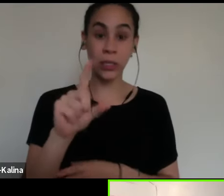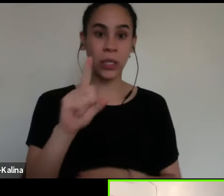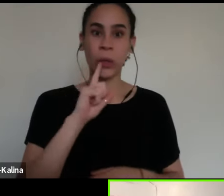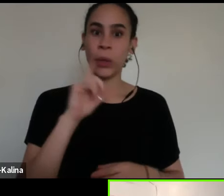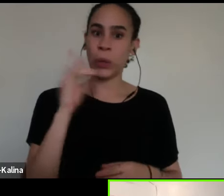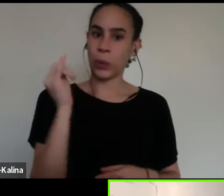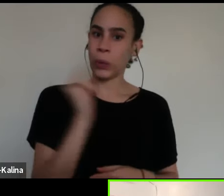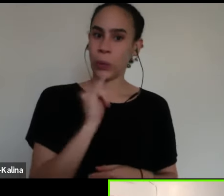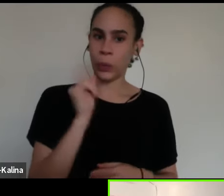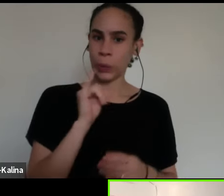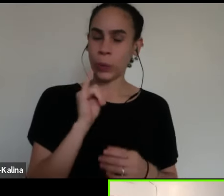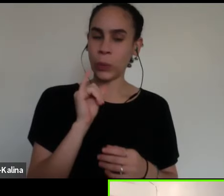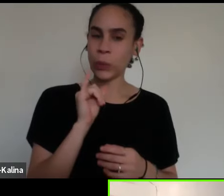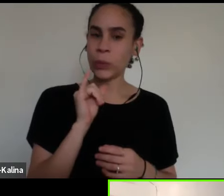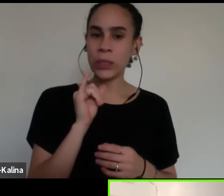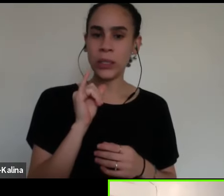quickly